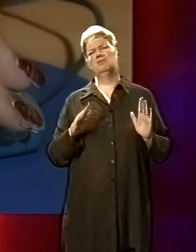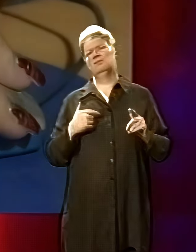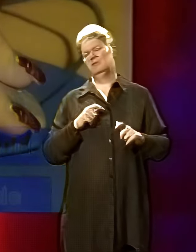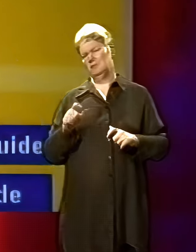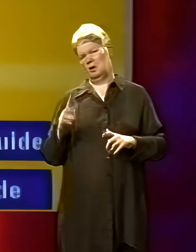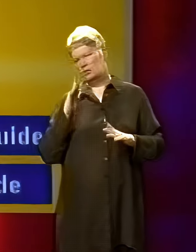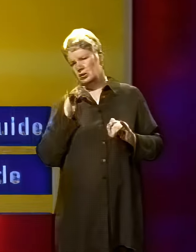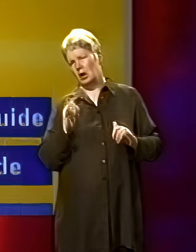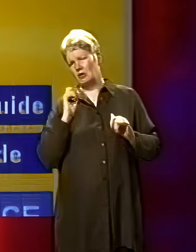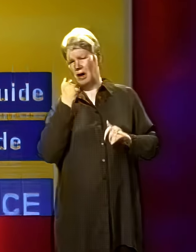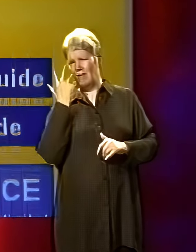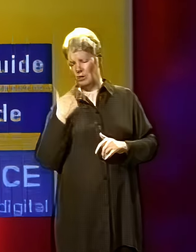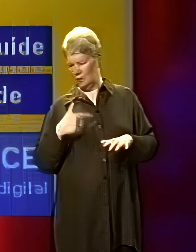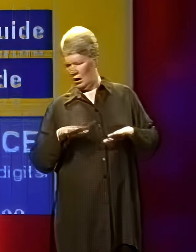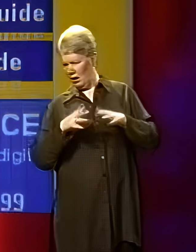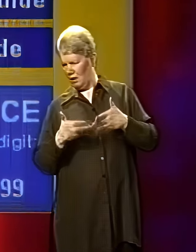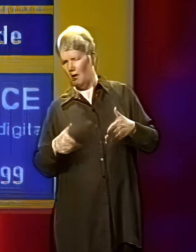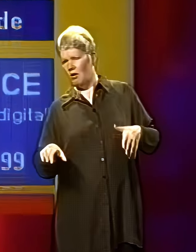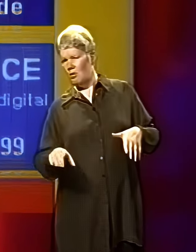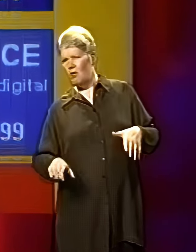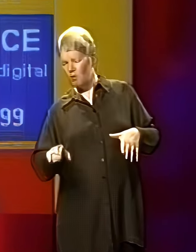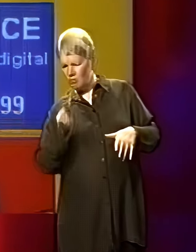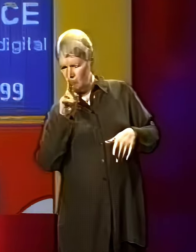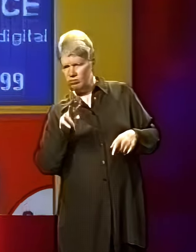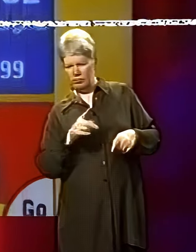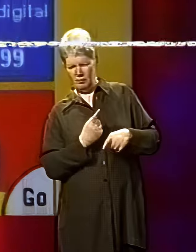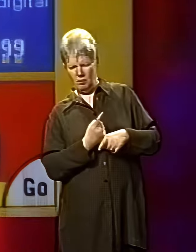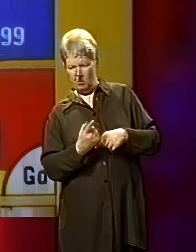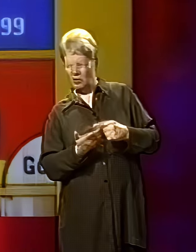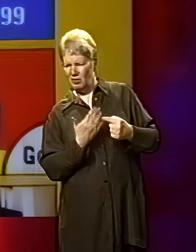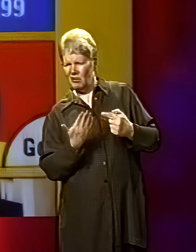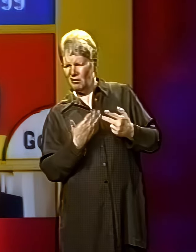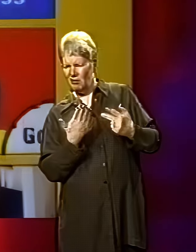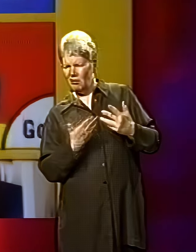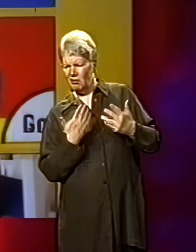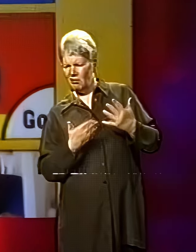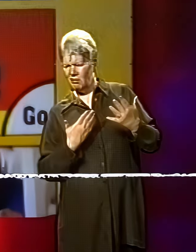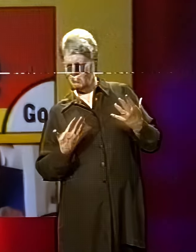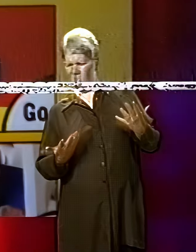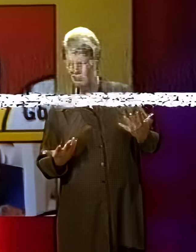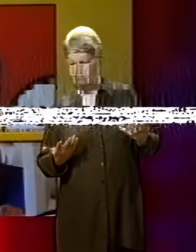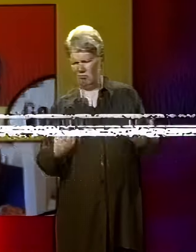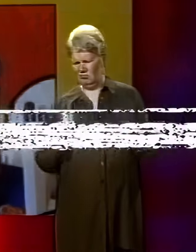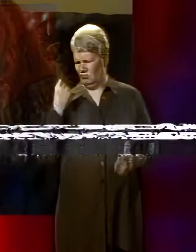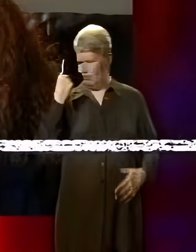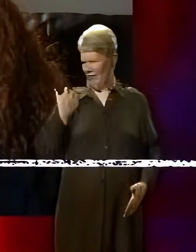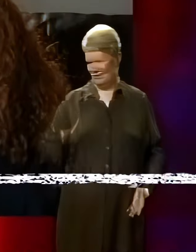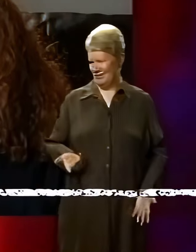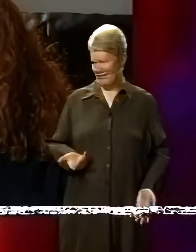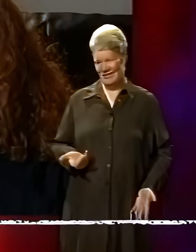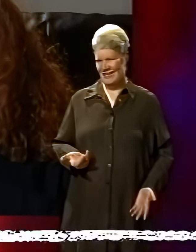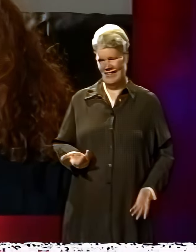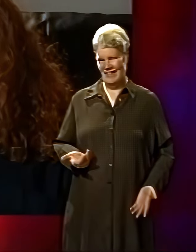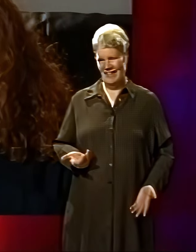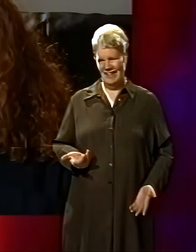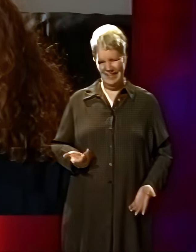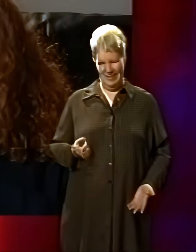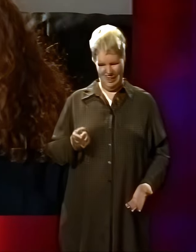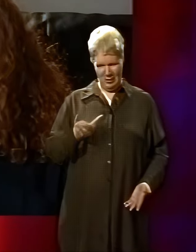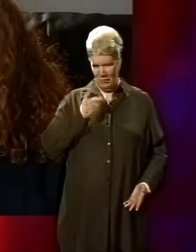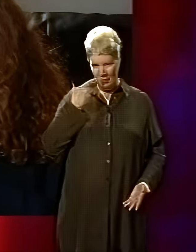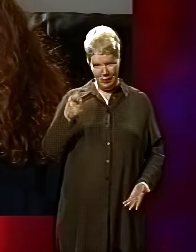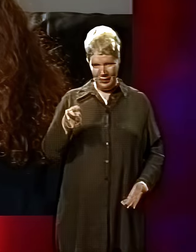to check on a daily basis for about a week or so, until suddenly I came to the conclusion that they were never going to